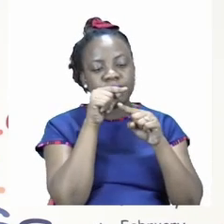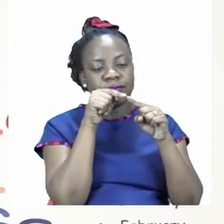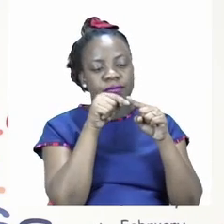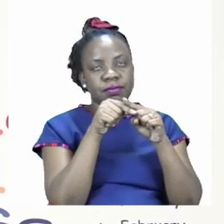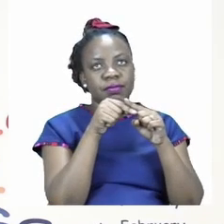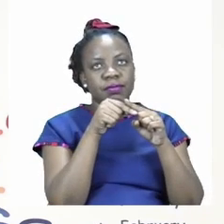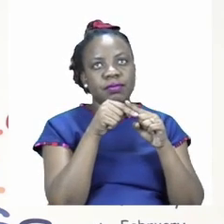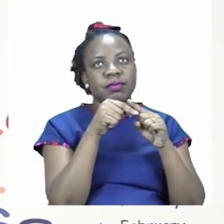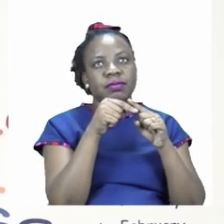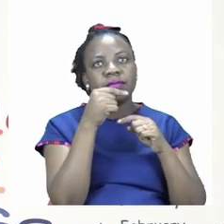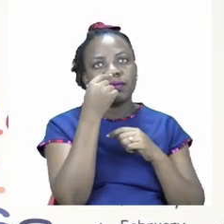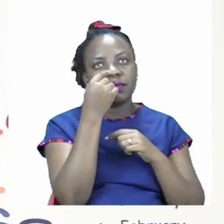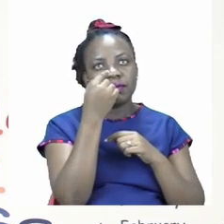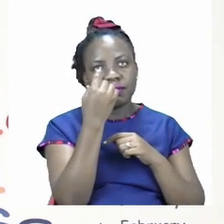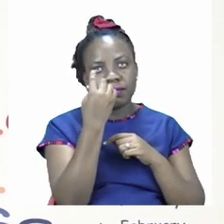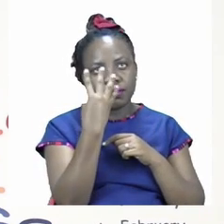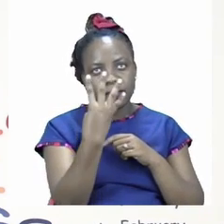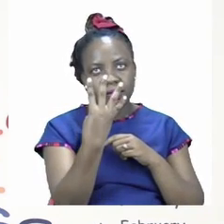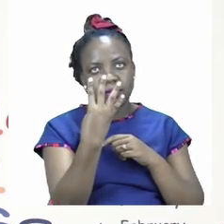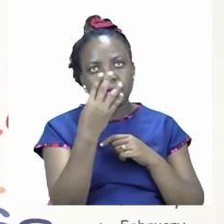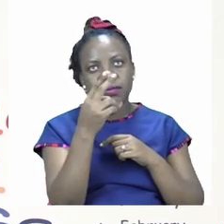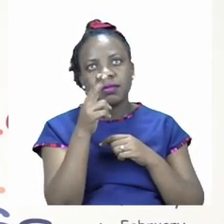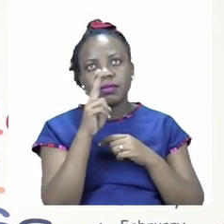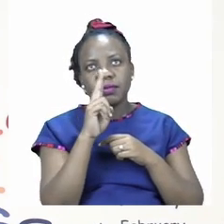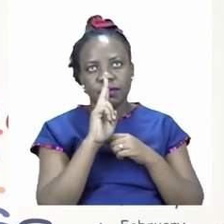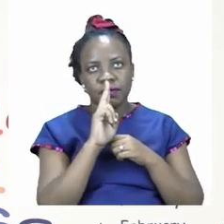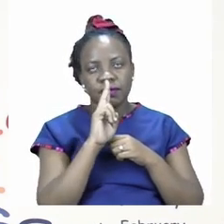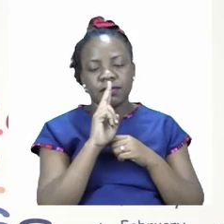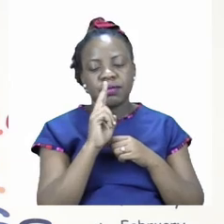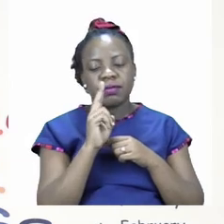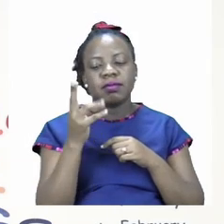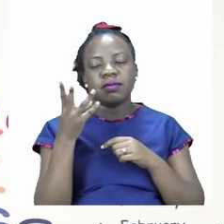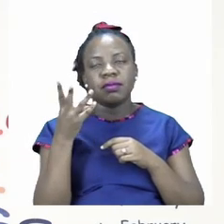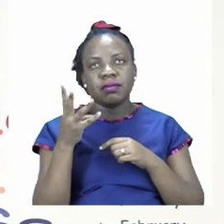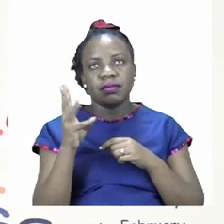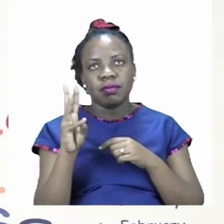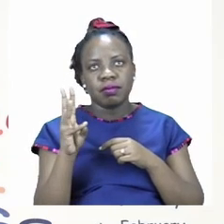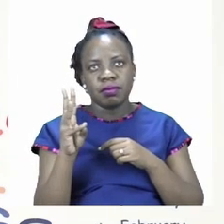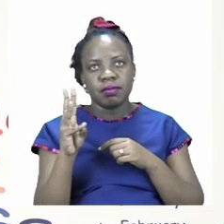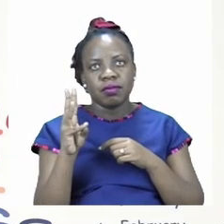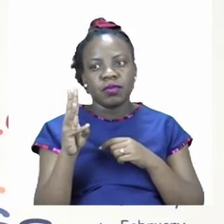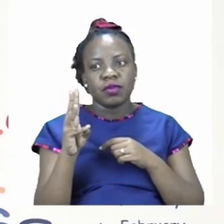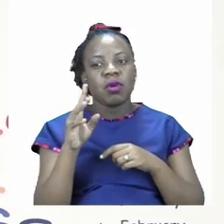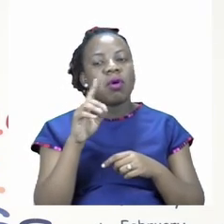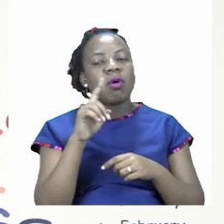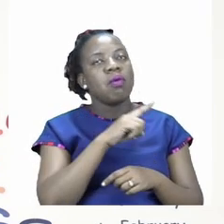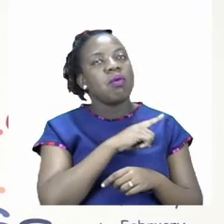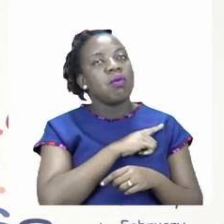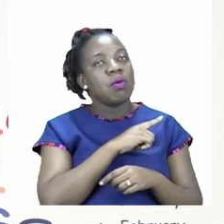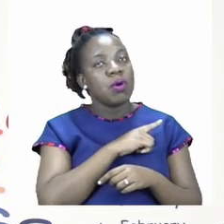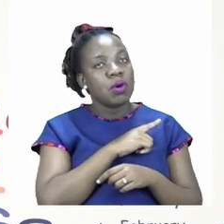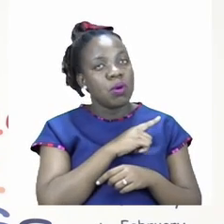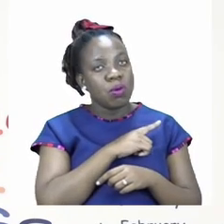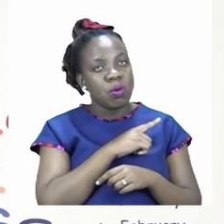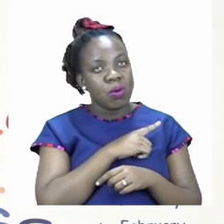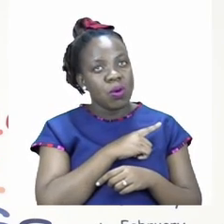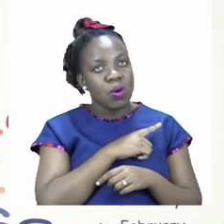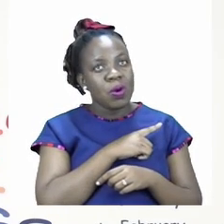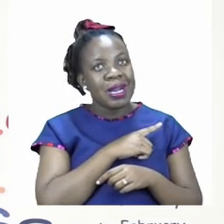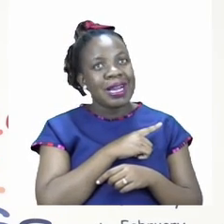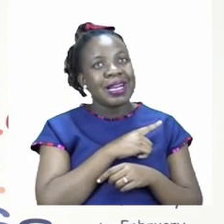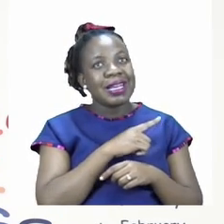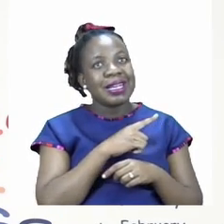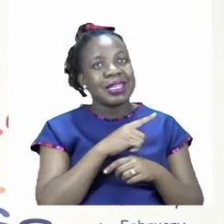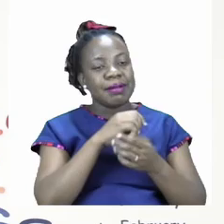4, it will equal 6, because it took us 6 times to